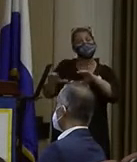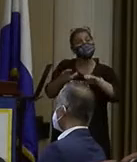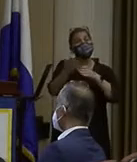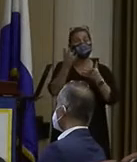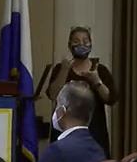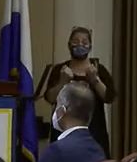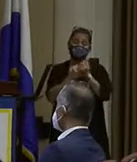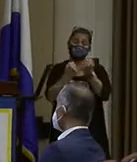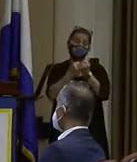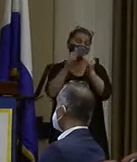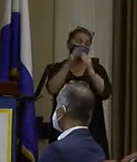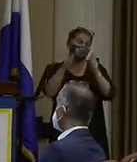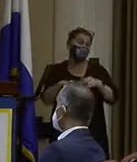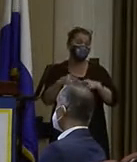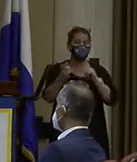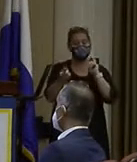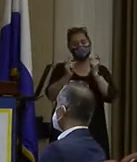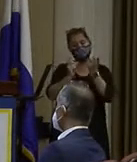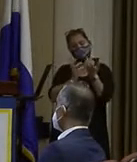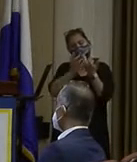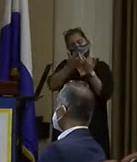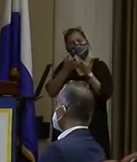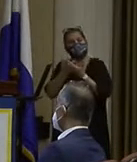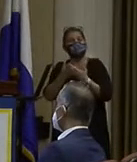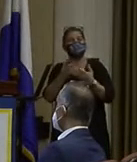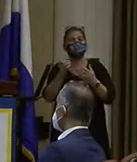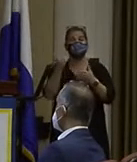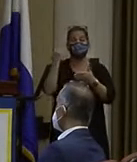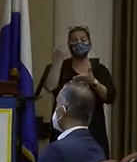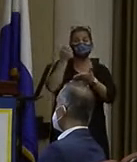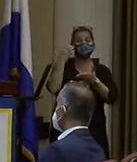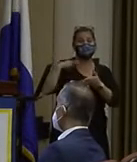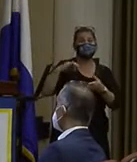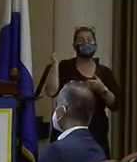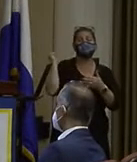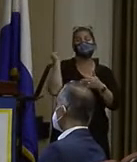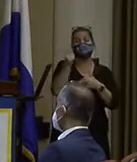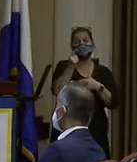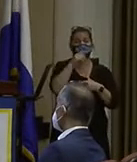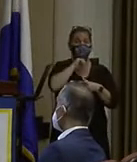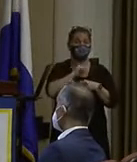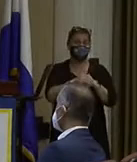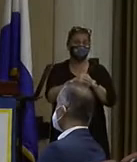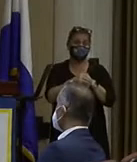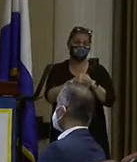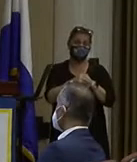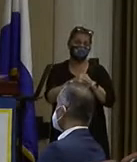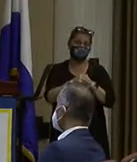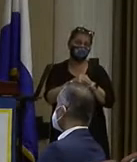housing that's affordable and adaptable, and enhance neighborhood cohesiveness and social engagement.